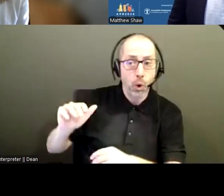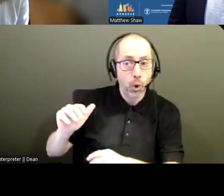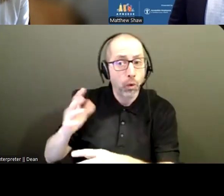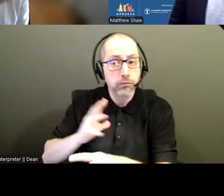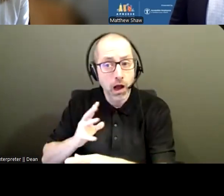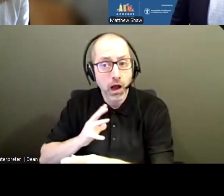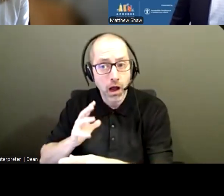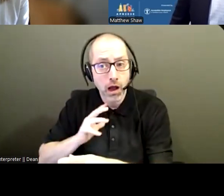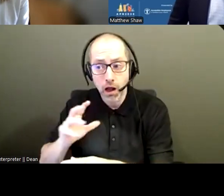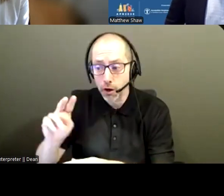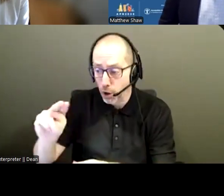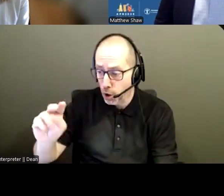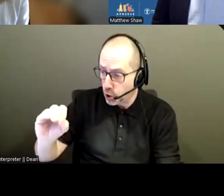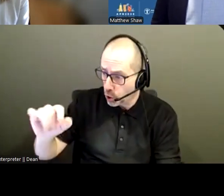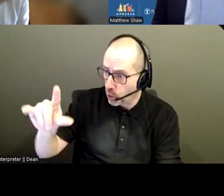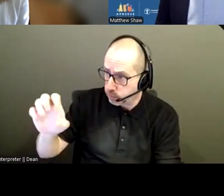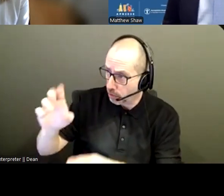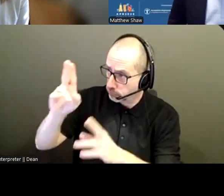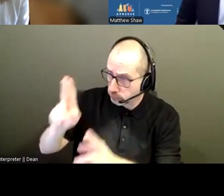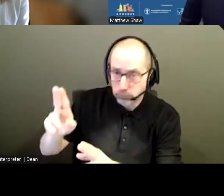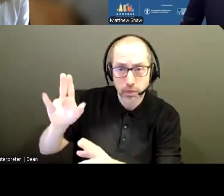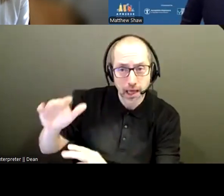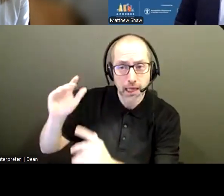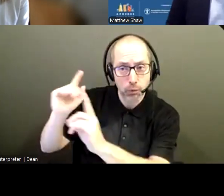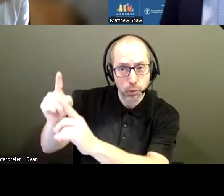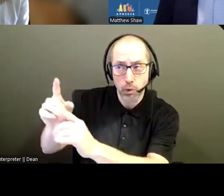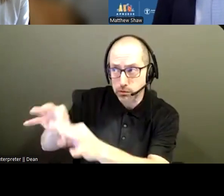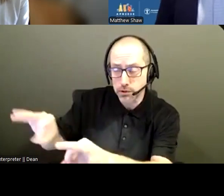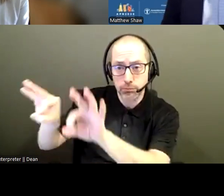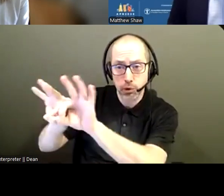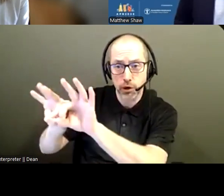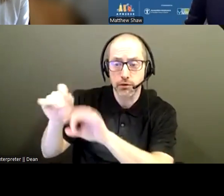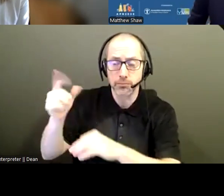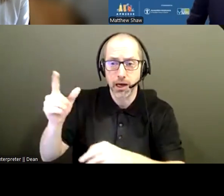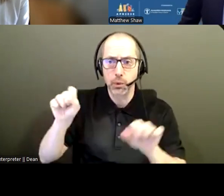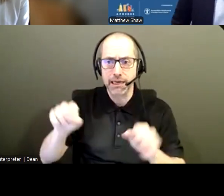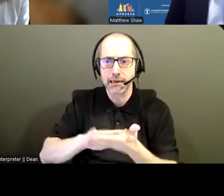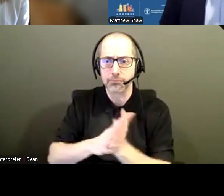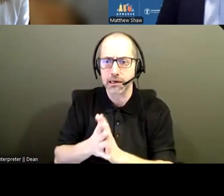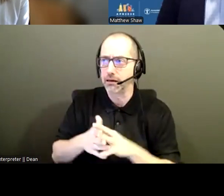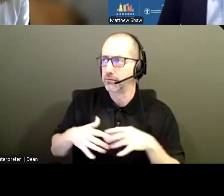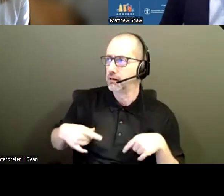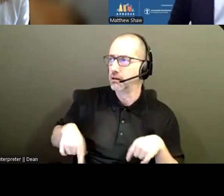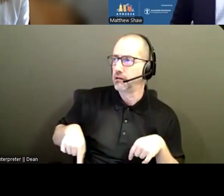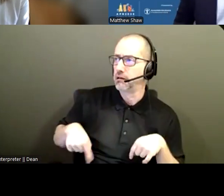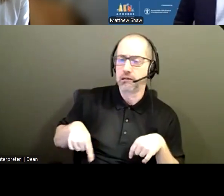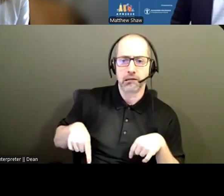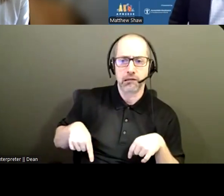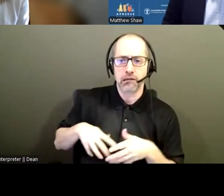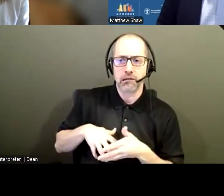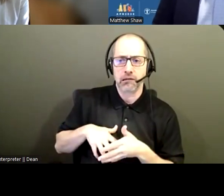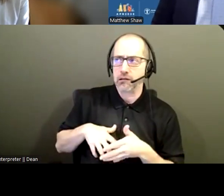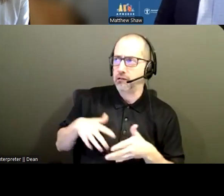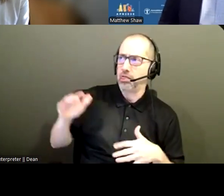but it can create a kind of analysis paralysis, or we start looking in the wrong direction in terms of what it is